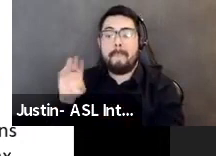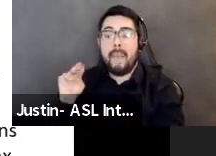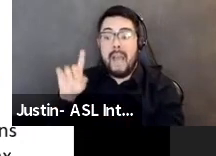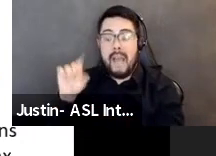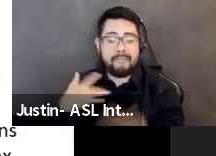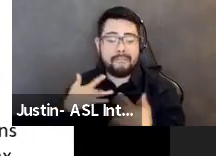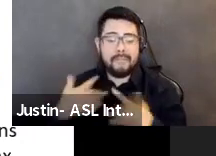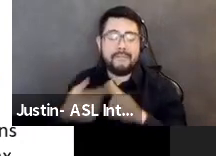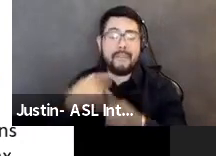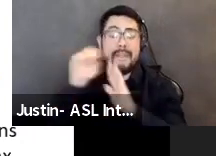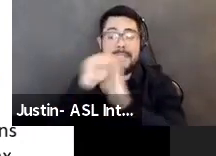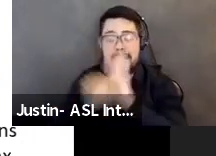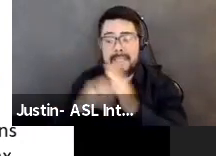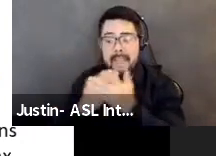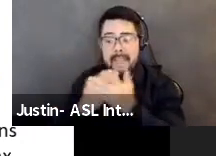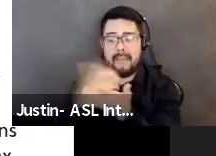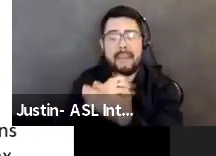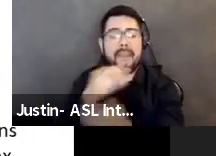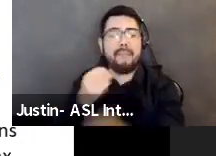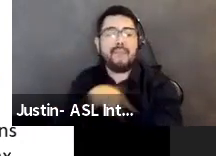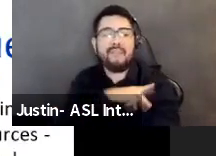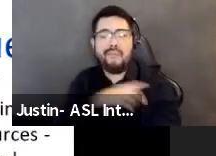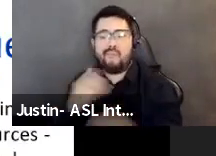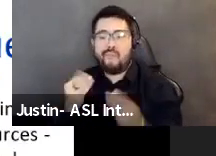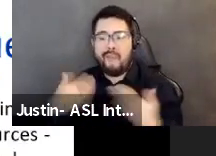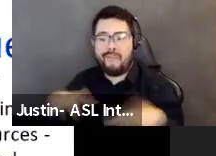personal property replacement tax